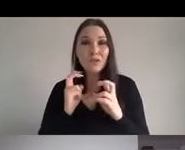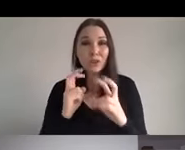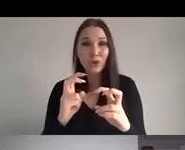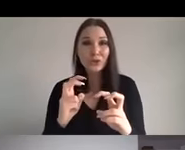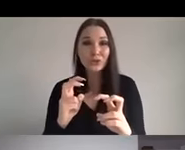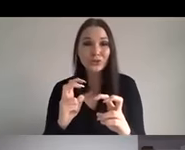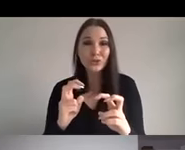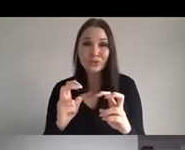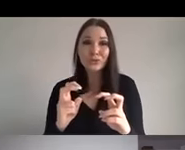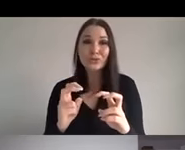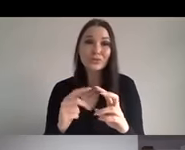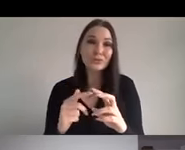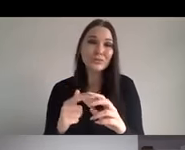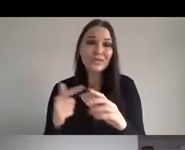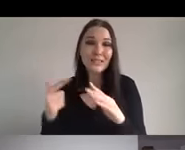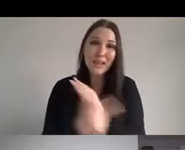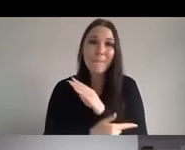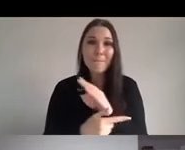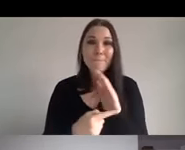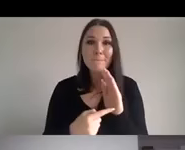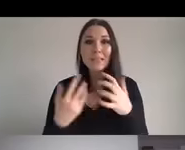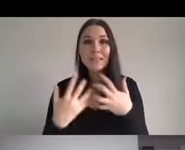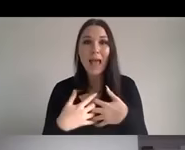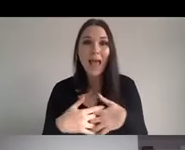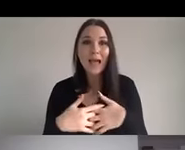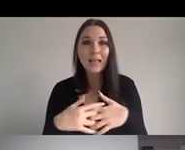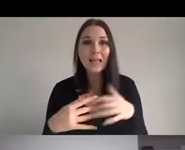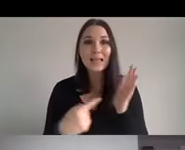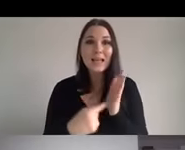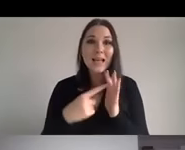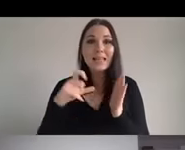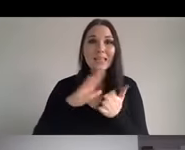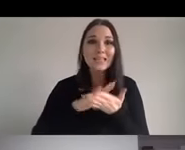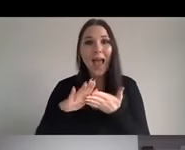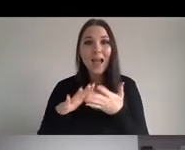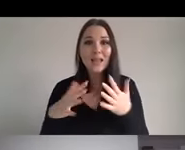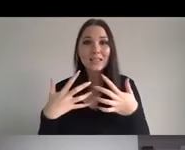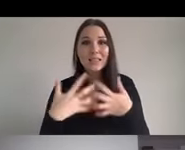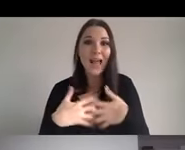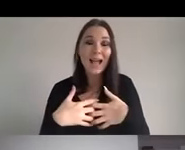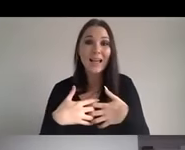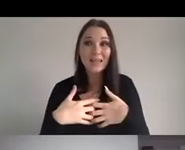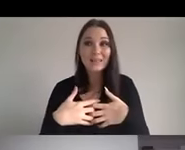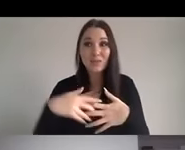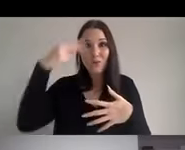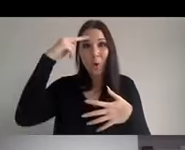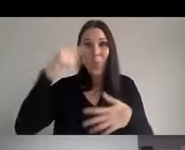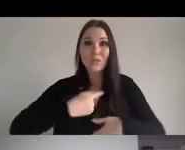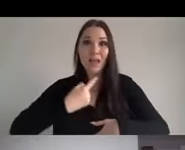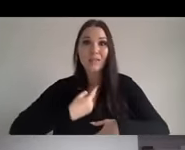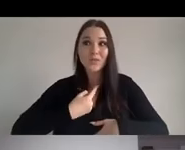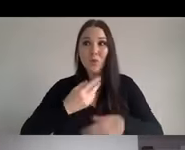and it's deep tech VCs calling themselves deep tech without actually understanding what computer vision is. They